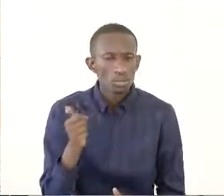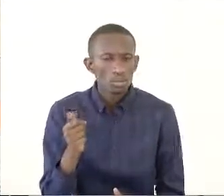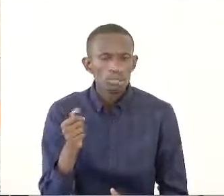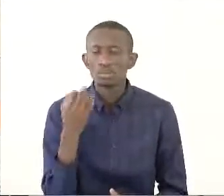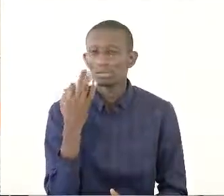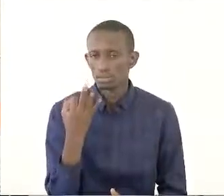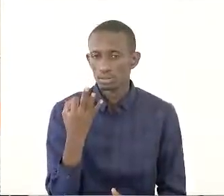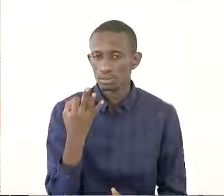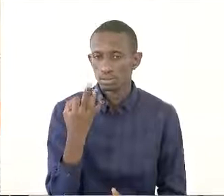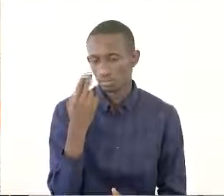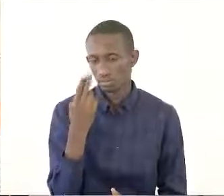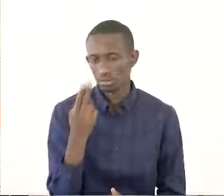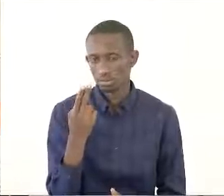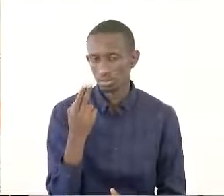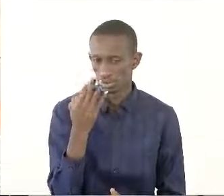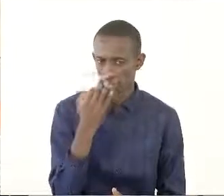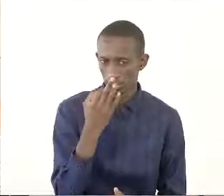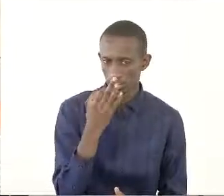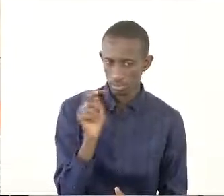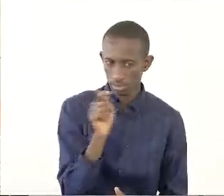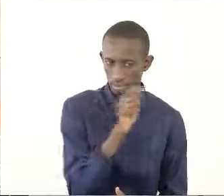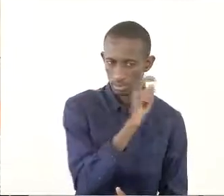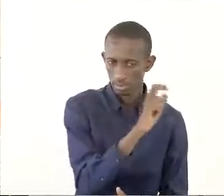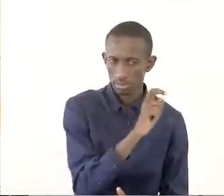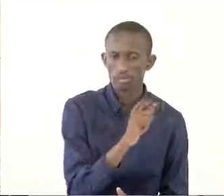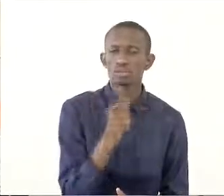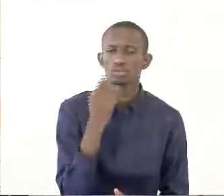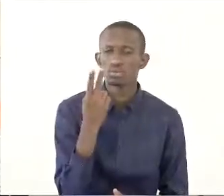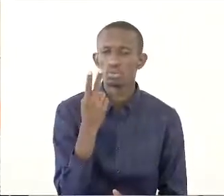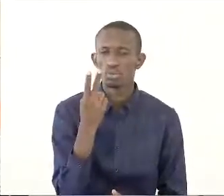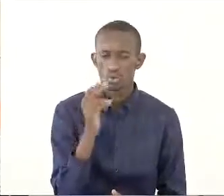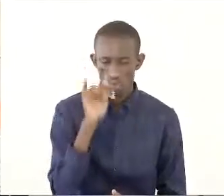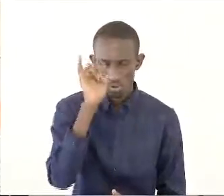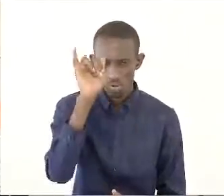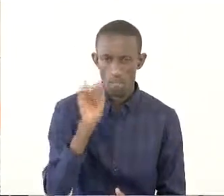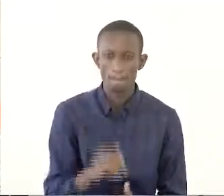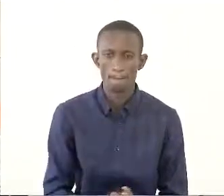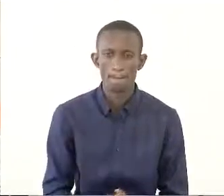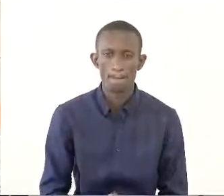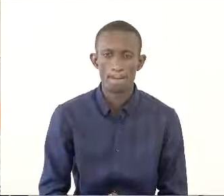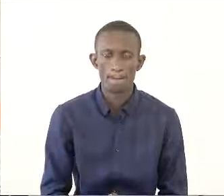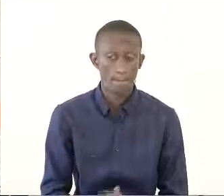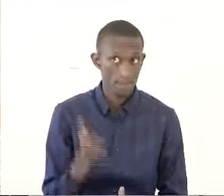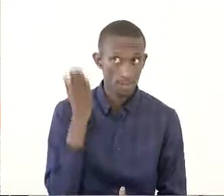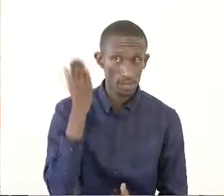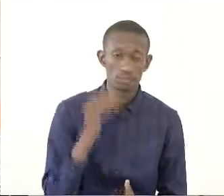and 2. 3 on x and 2 on y. It's here.